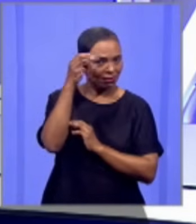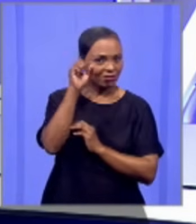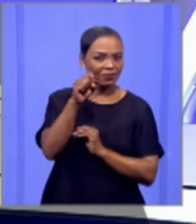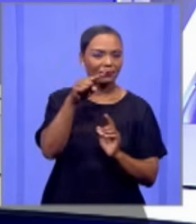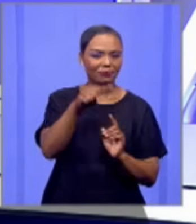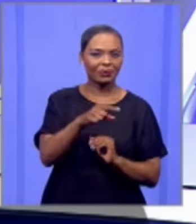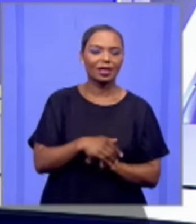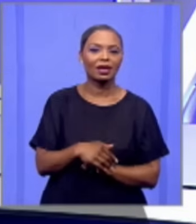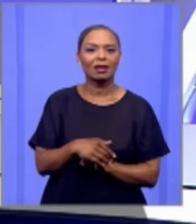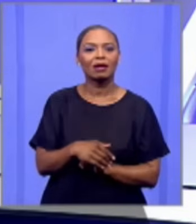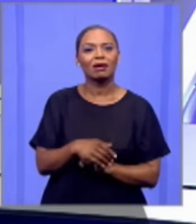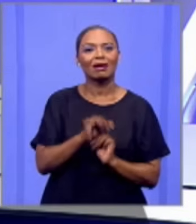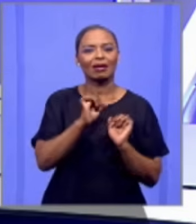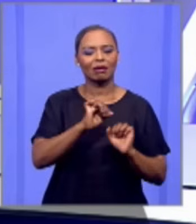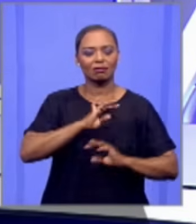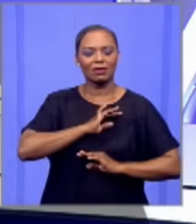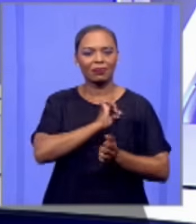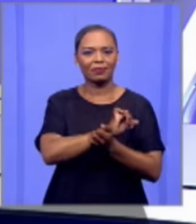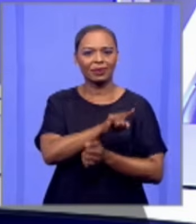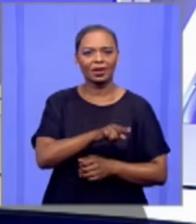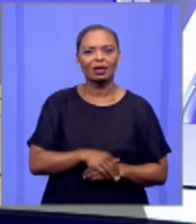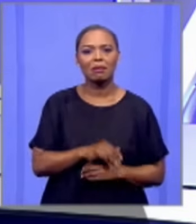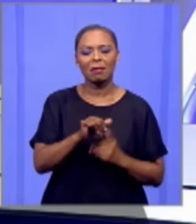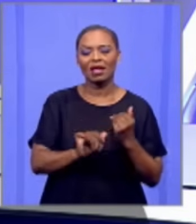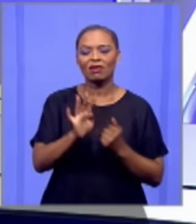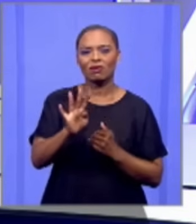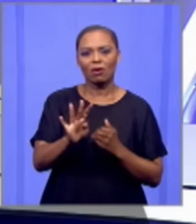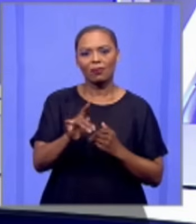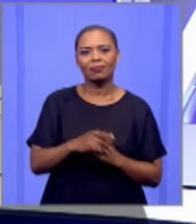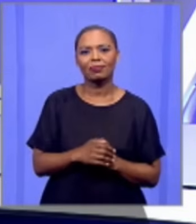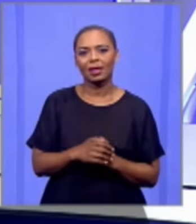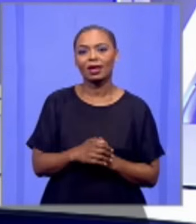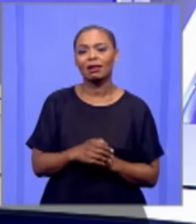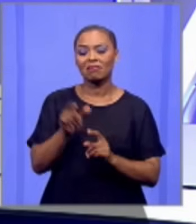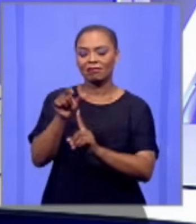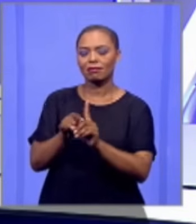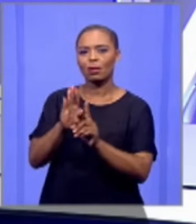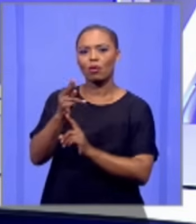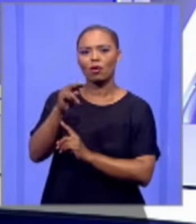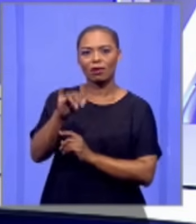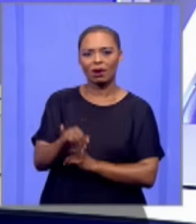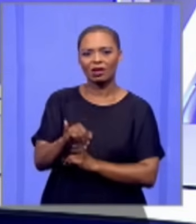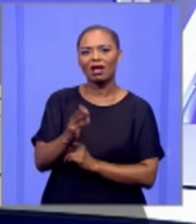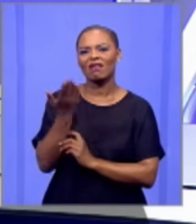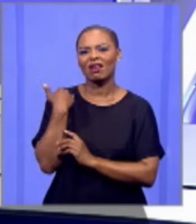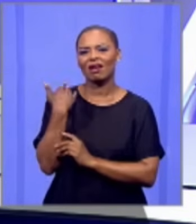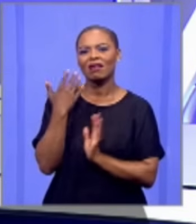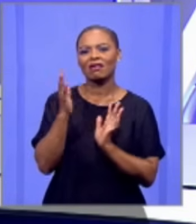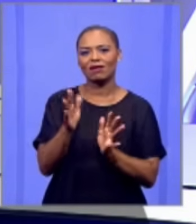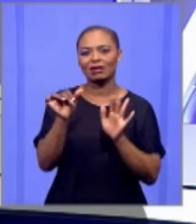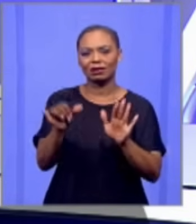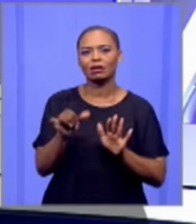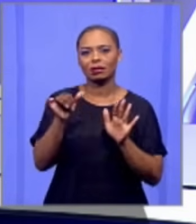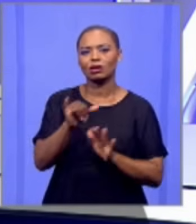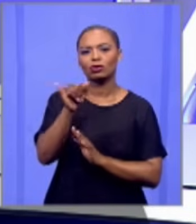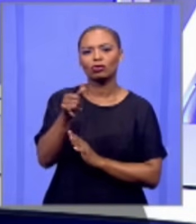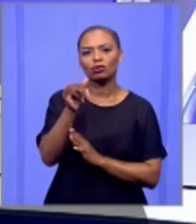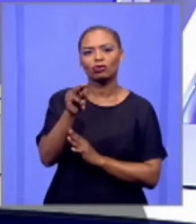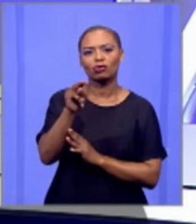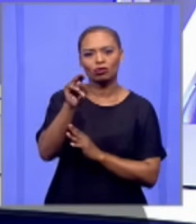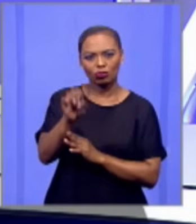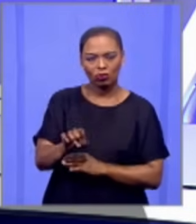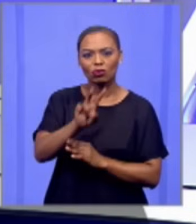Pirates fela ka morago ga dikgwedi tše 4. Bongani Ntanzi o golegilwe ka 16 Julae ka 2020